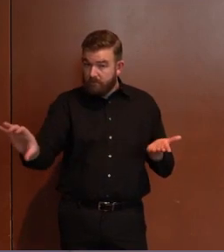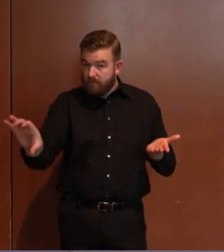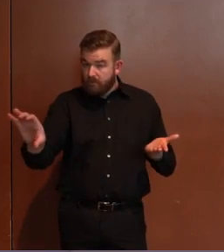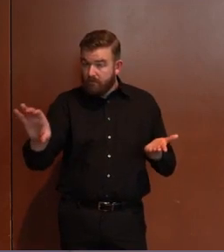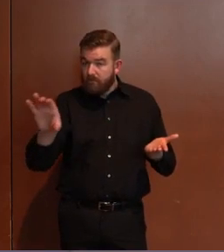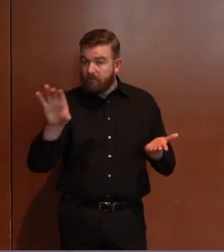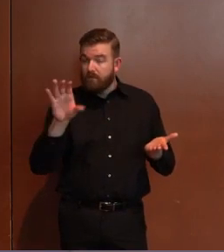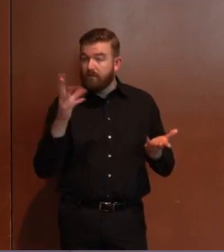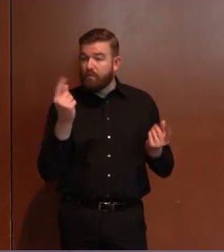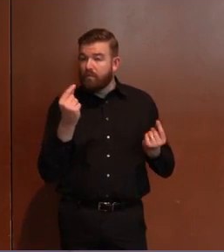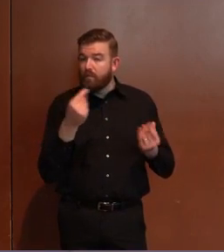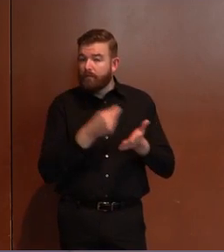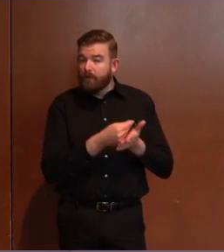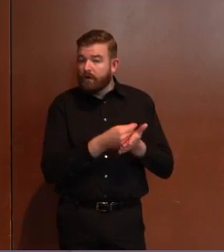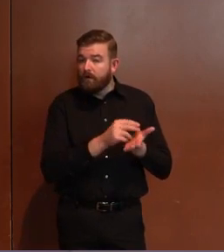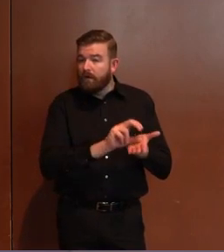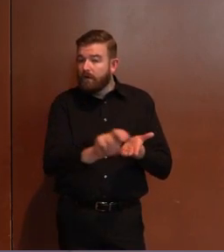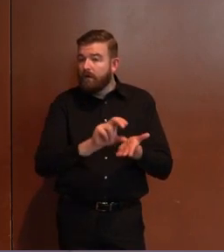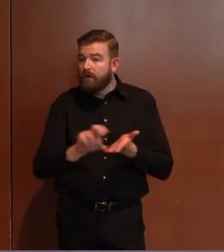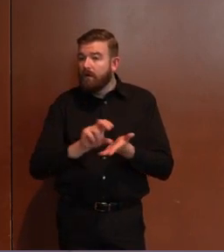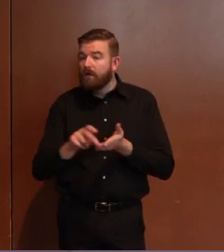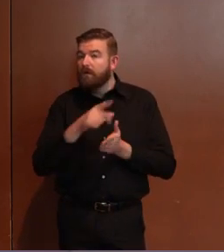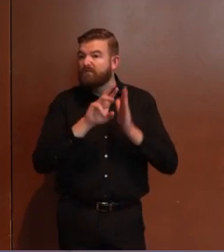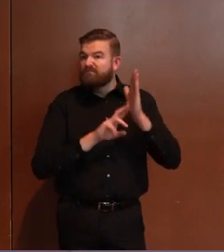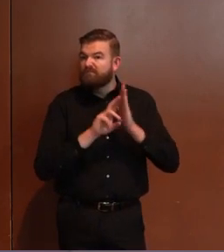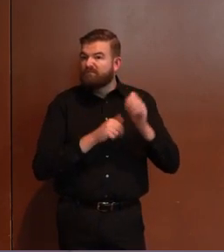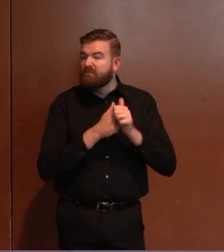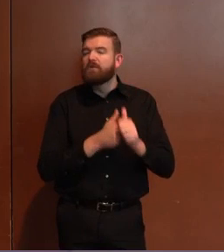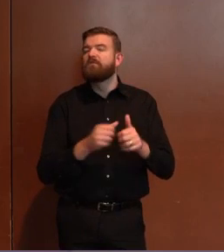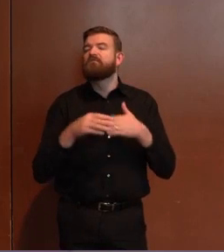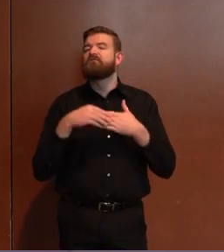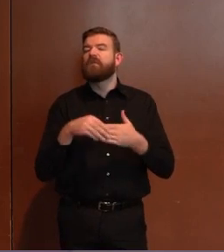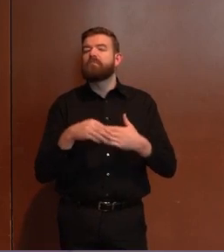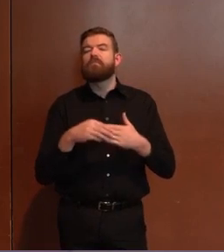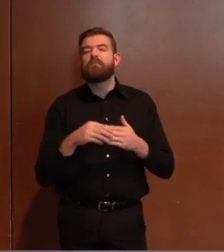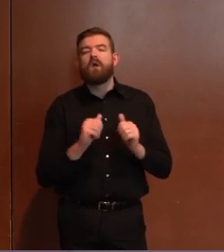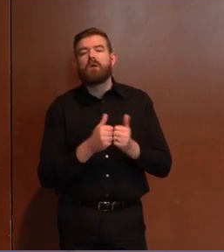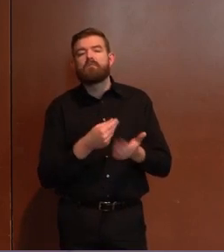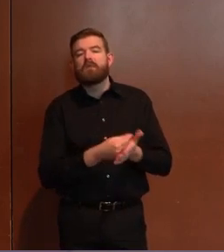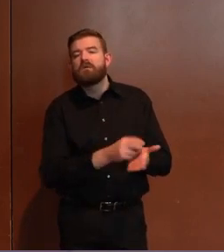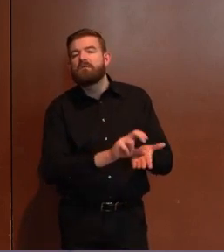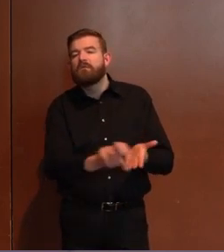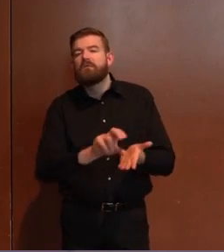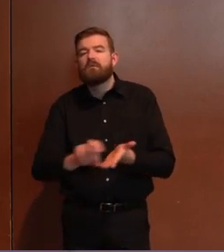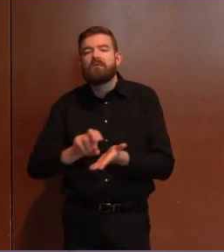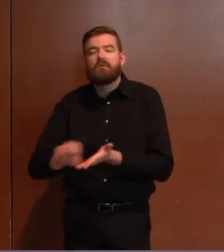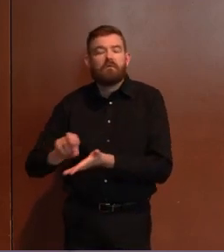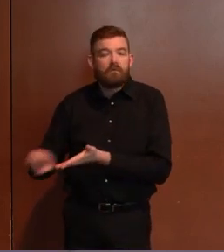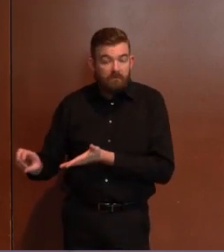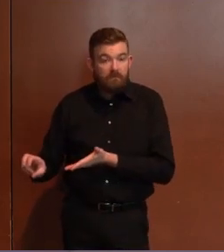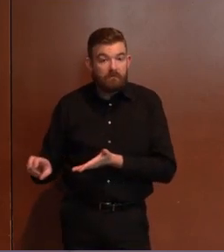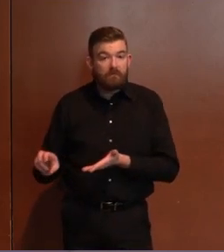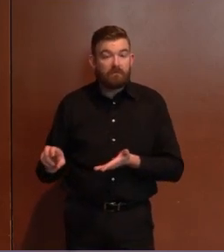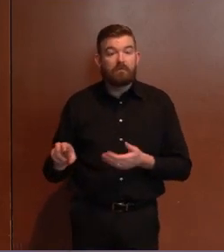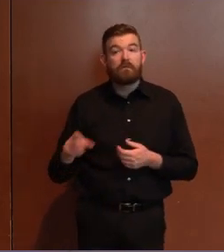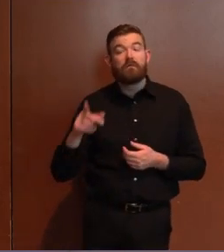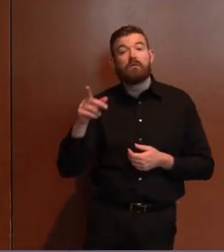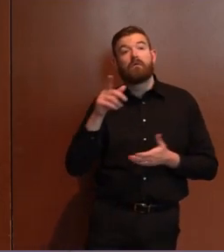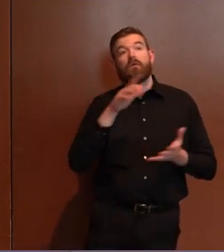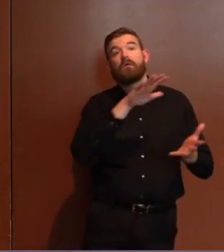asking if you think that's going to happen. And then last one's a little bit of an easier one. You mentioned sourcing PPE and other materials from outside the